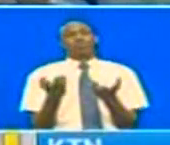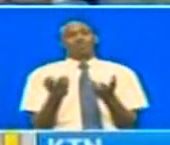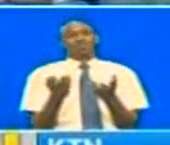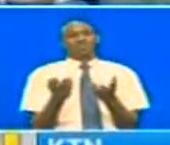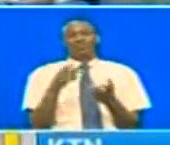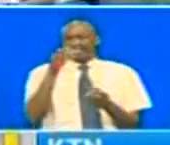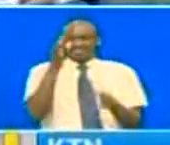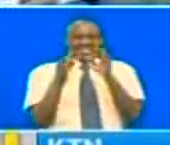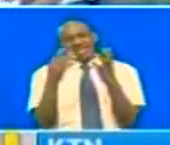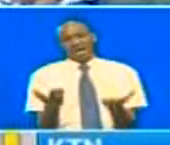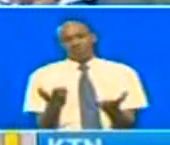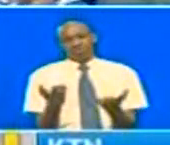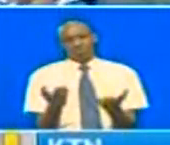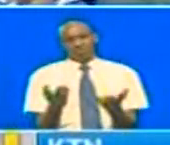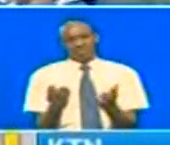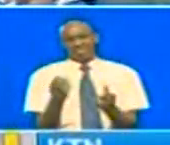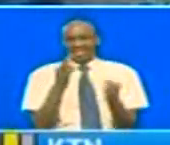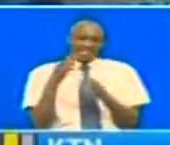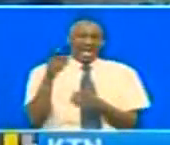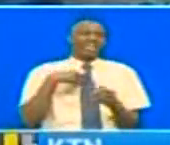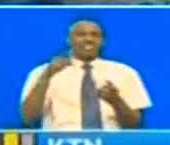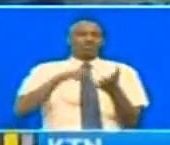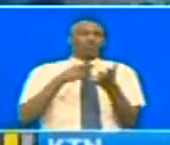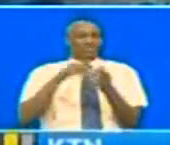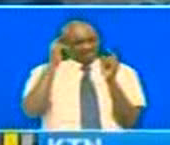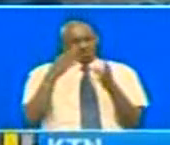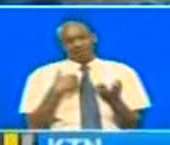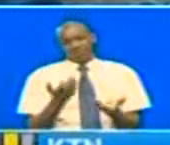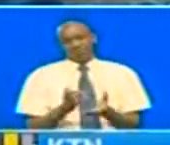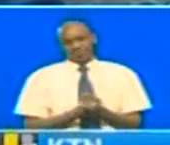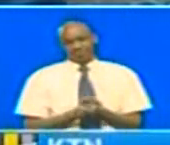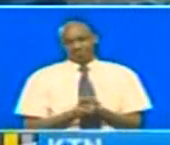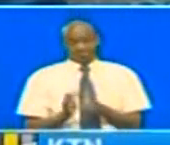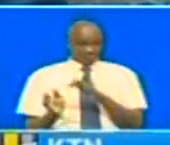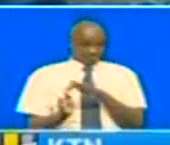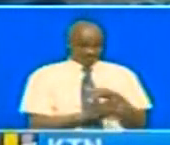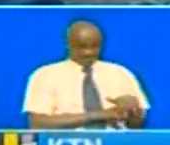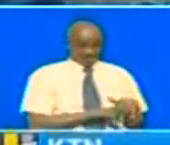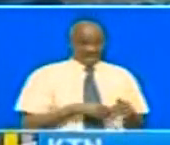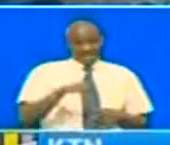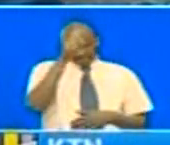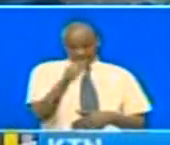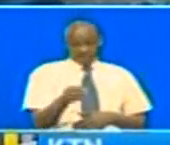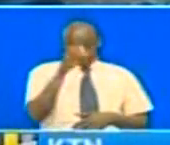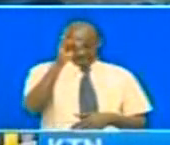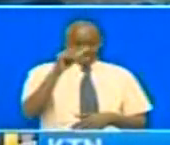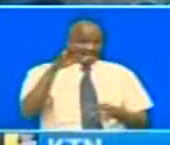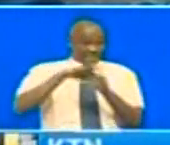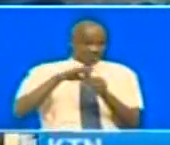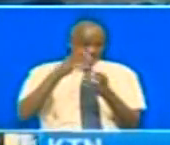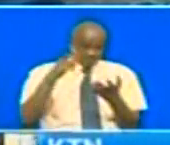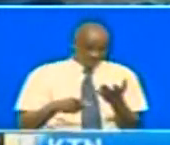you judge that we made a wrong decision? Let's talk about Kajiado Central by-election, and Jubilee is saying,